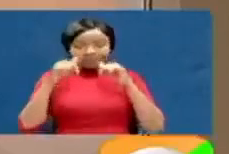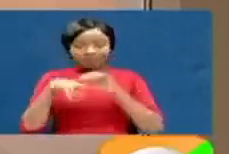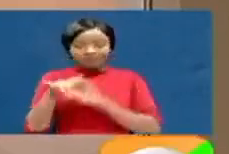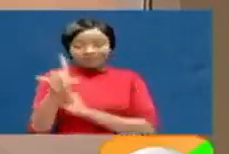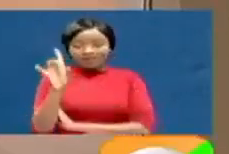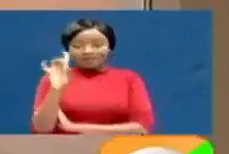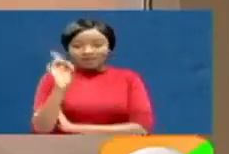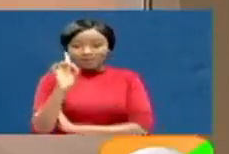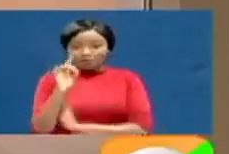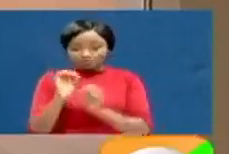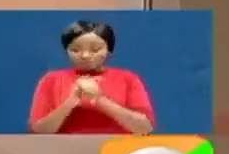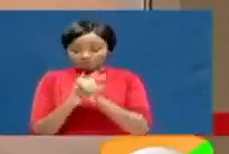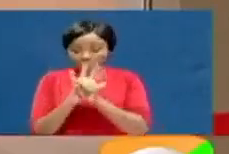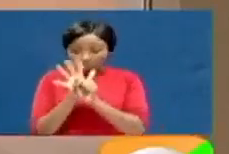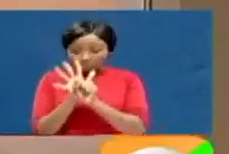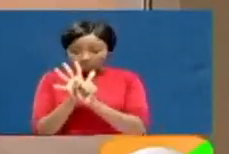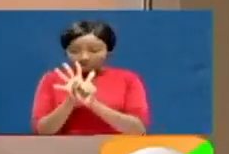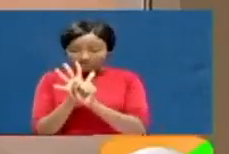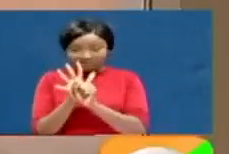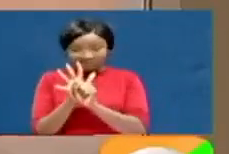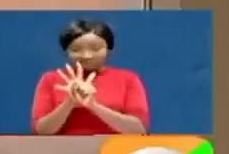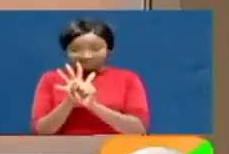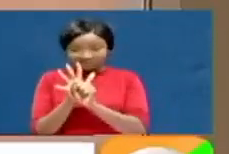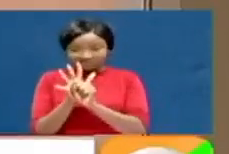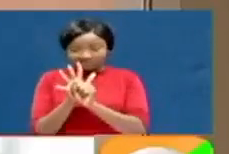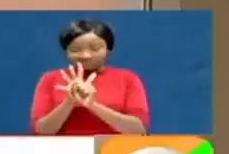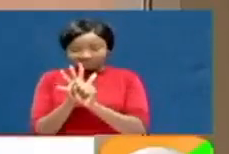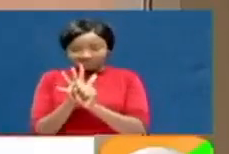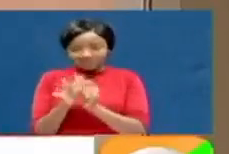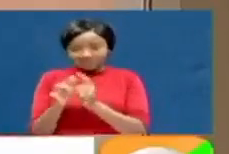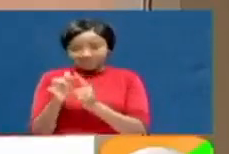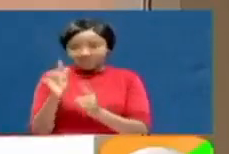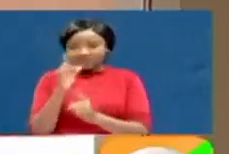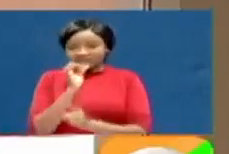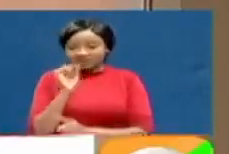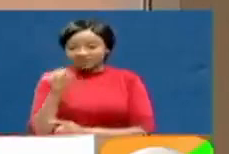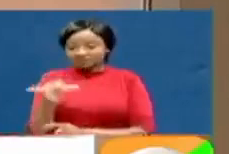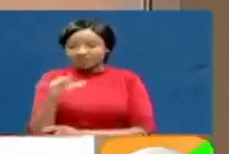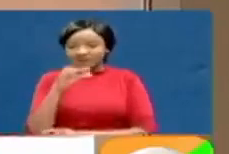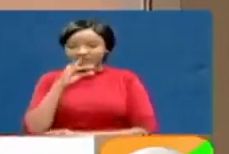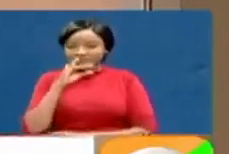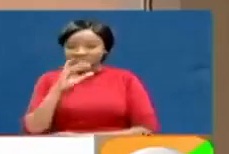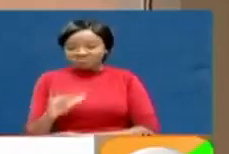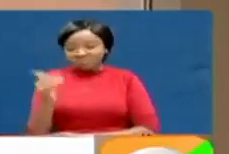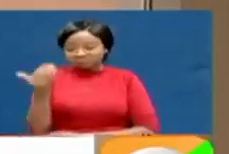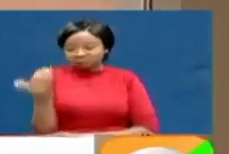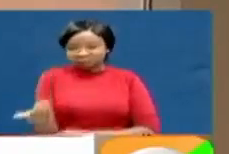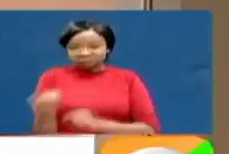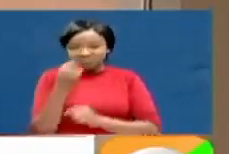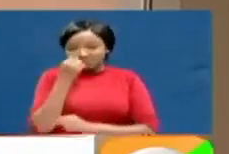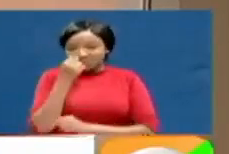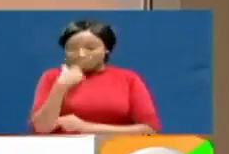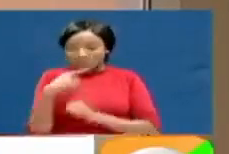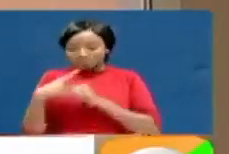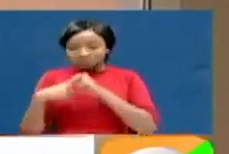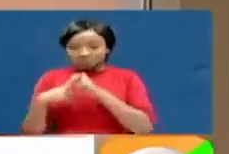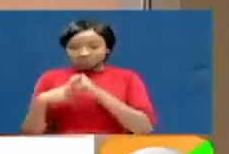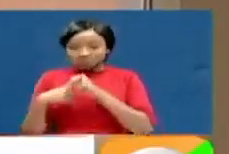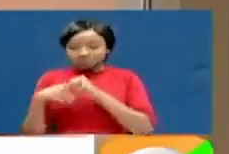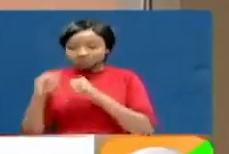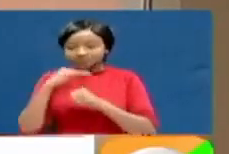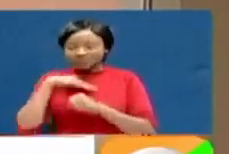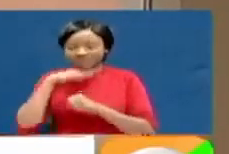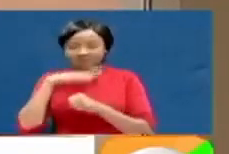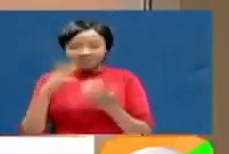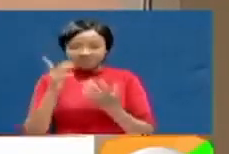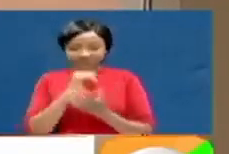The COVID-19 pandemic has claimed its youngest victim in the country. The six-year-old boy died at the